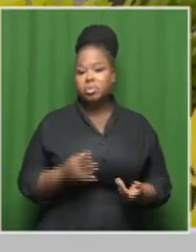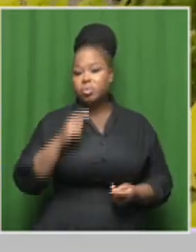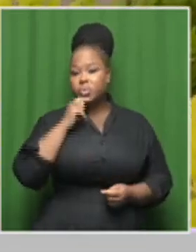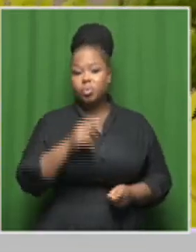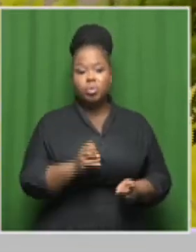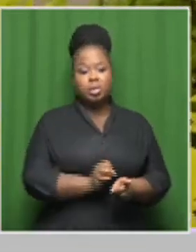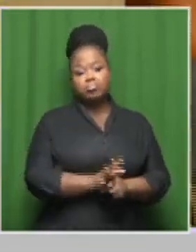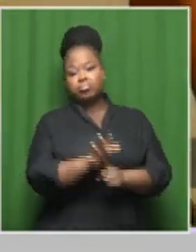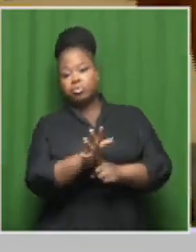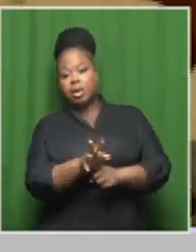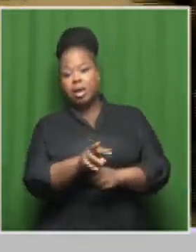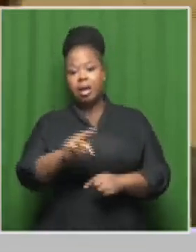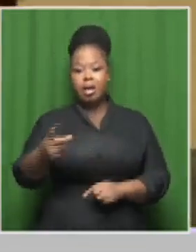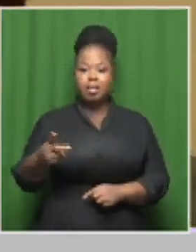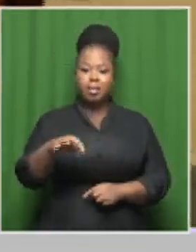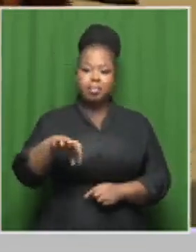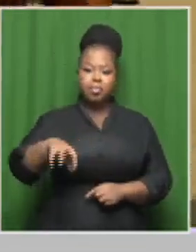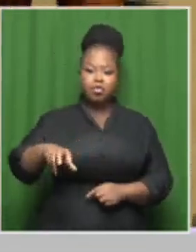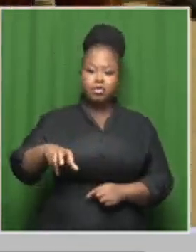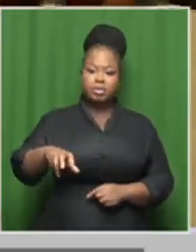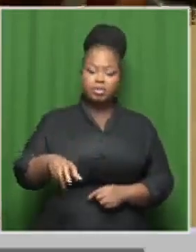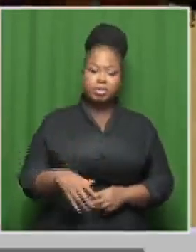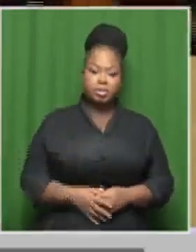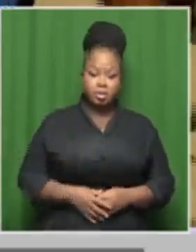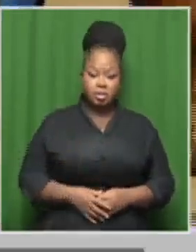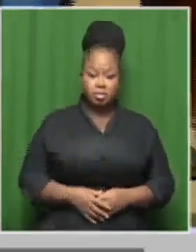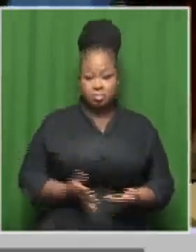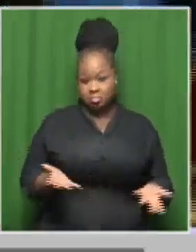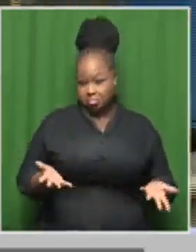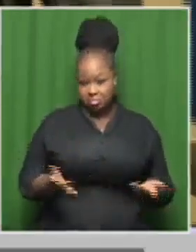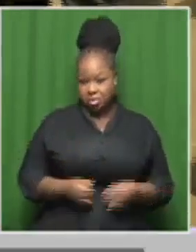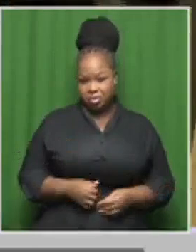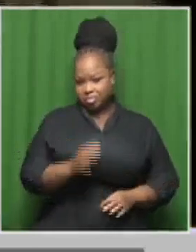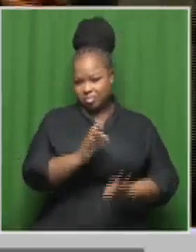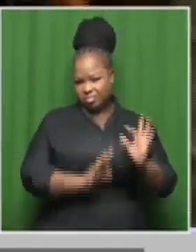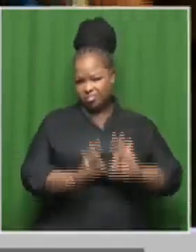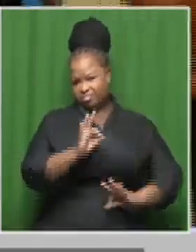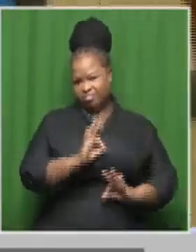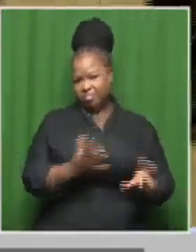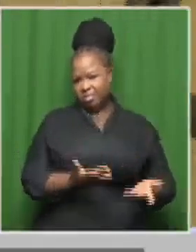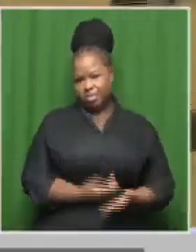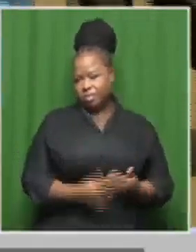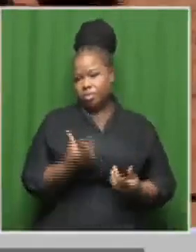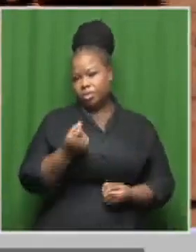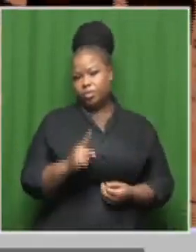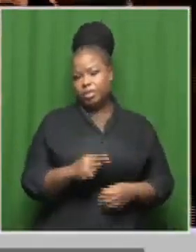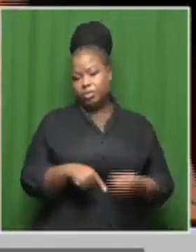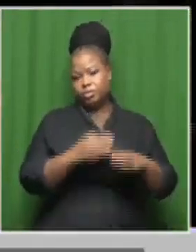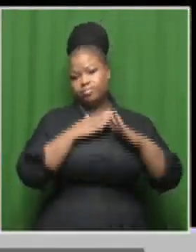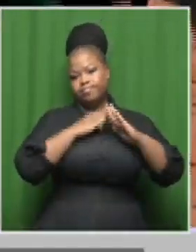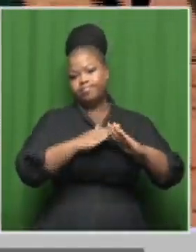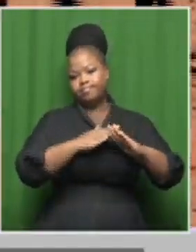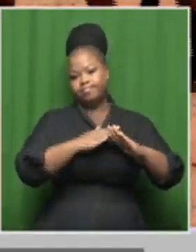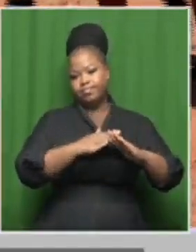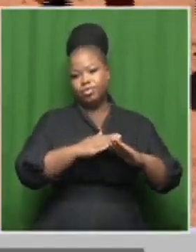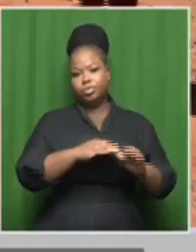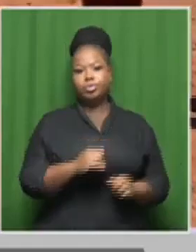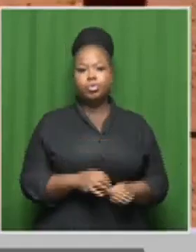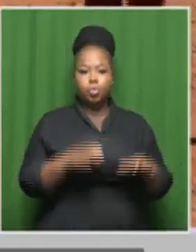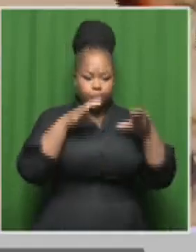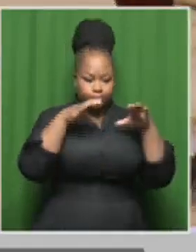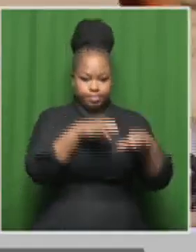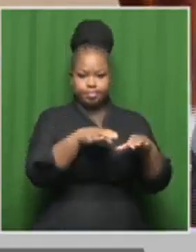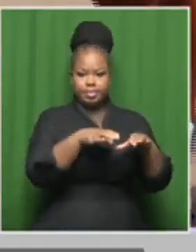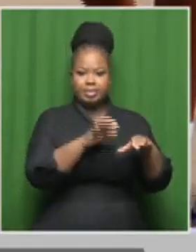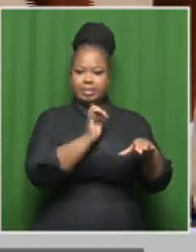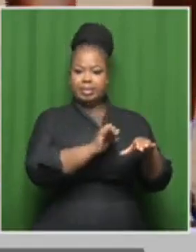parts of the provinces in the rest of the country. Talk to us about what's been done on that front to contain it to KwaZulu-Natal,